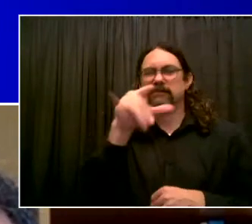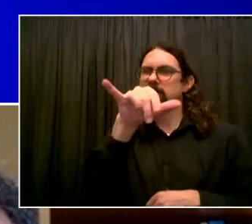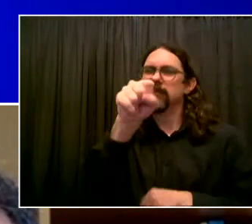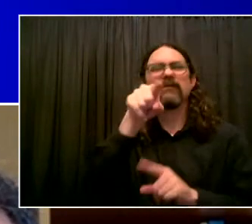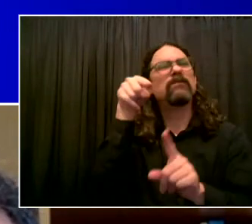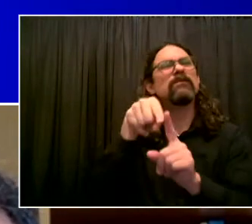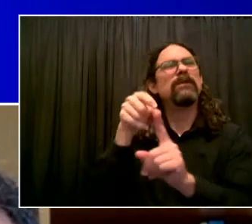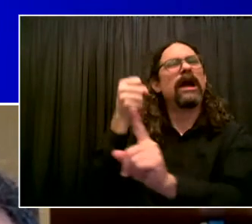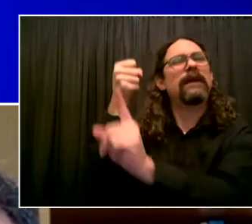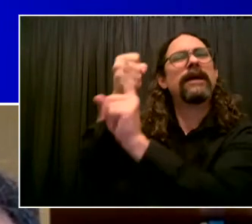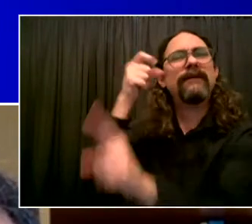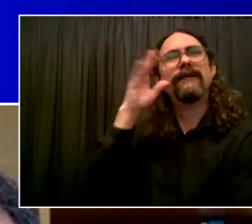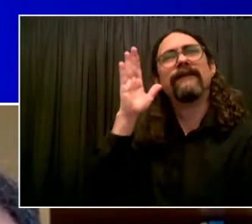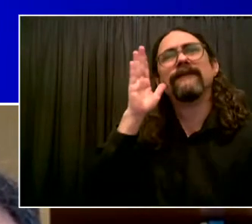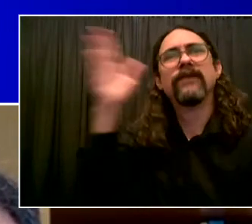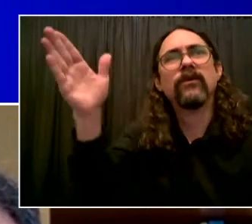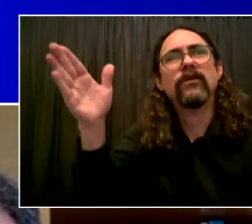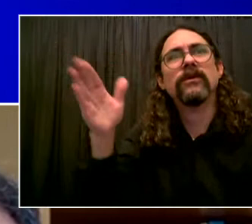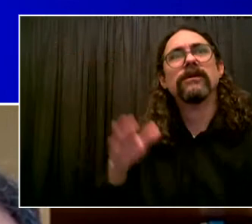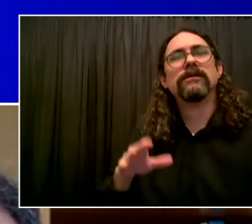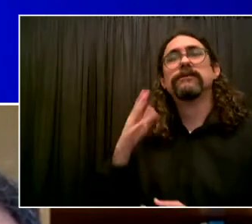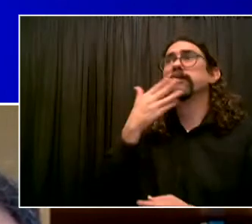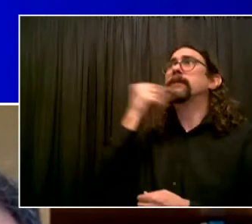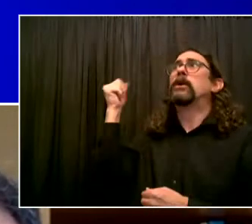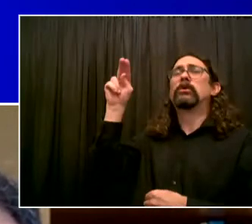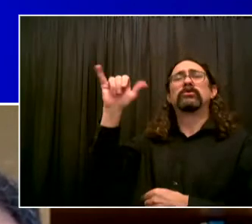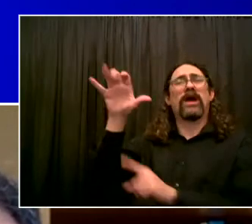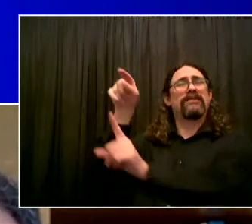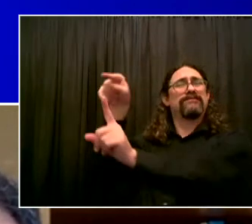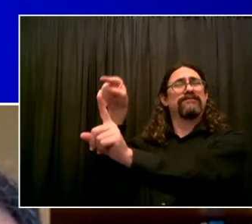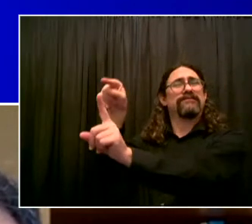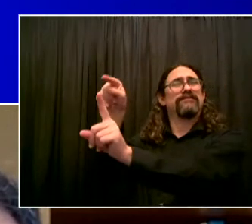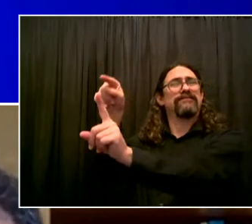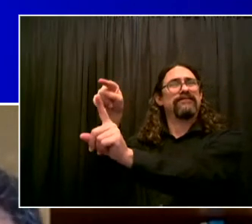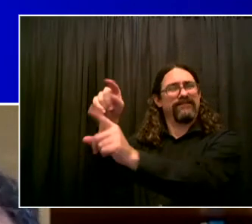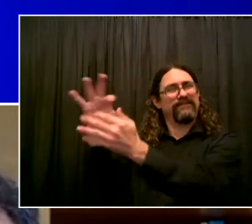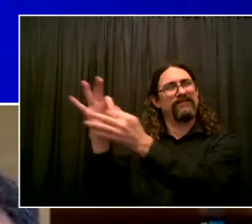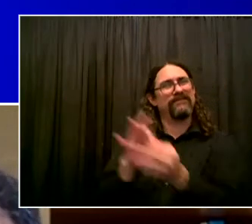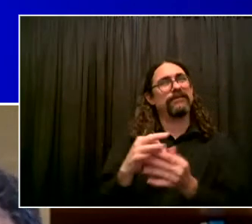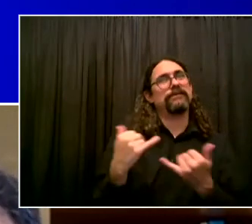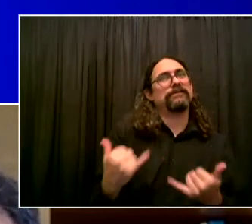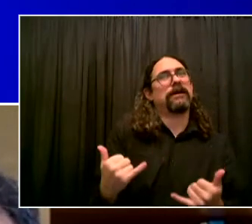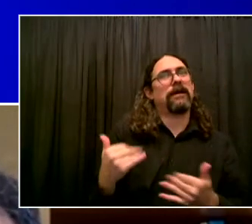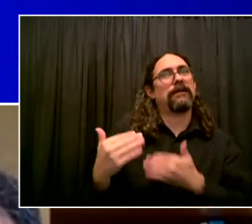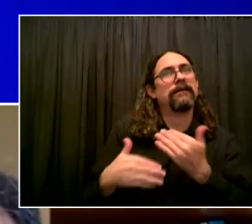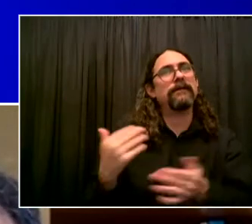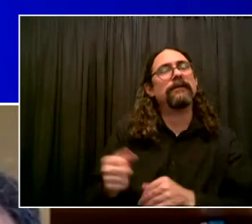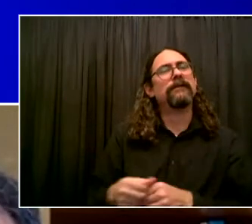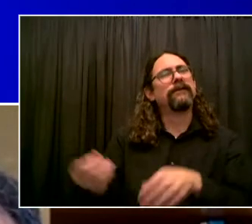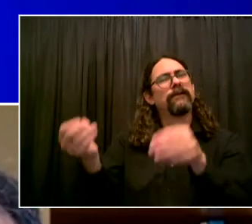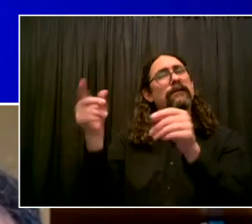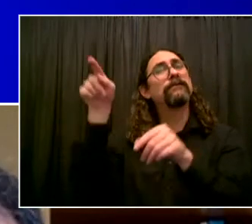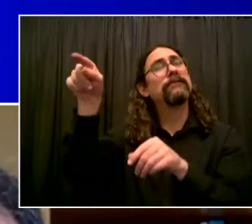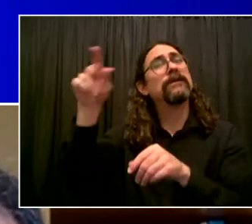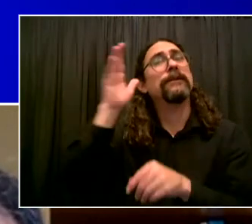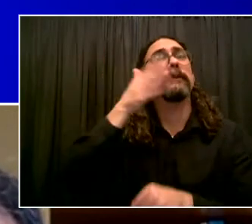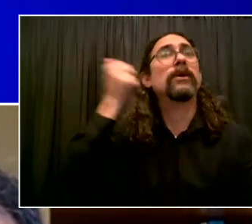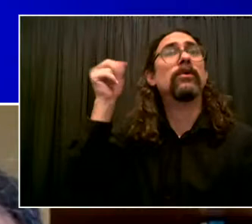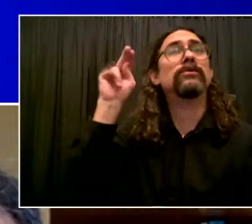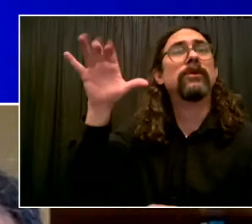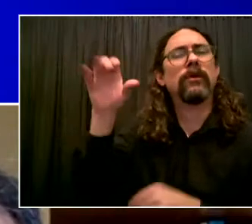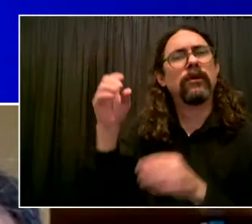back better in those broad sense, but becomes a more fair and just city. I know that's a passion for you and me both. We can